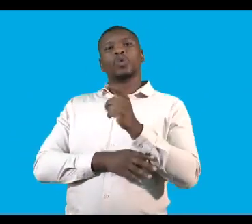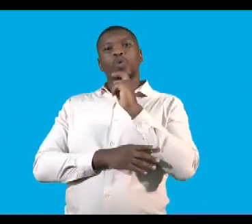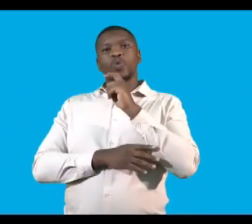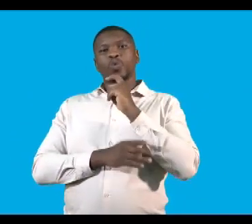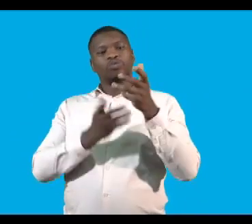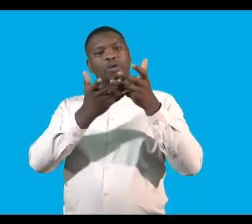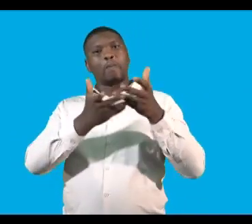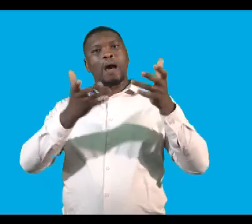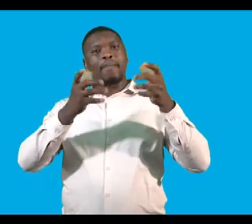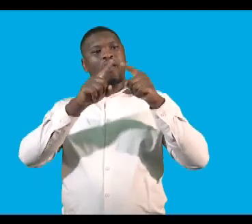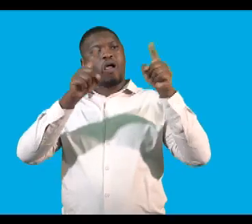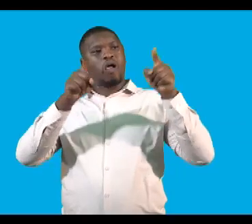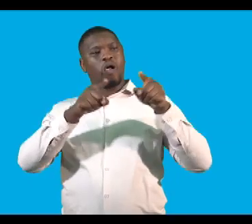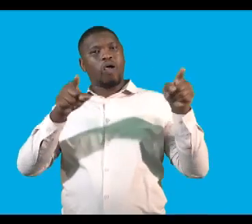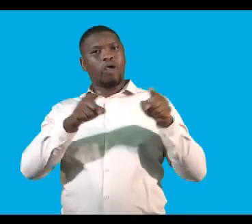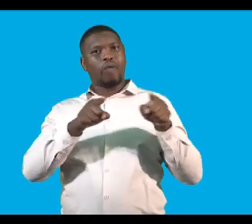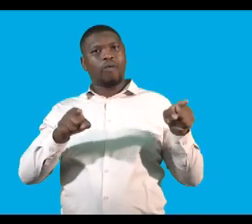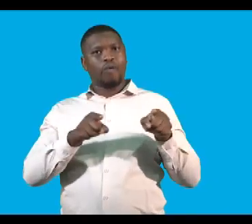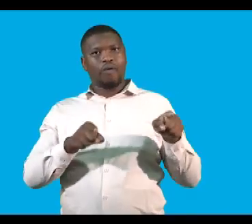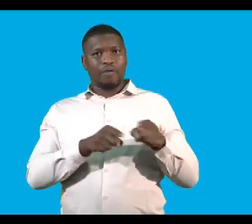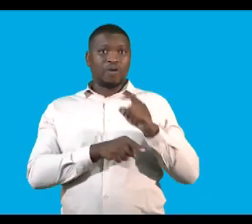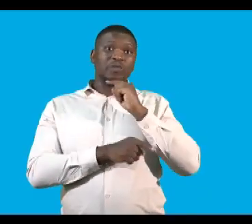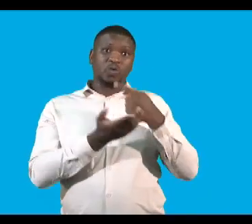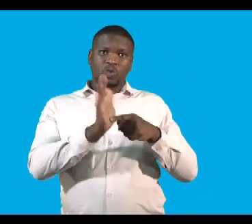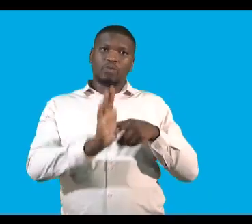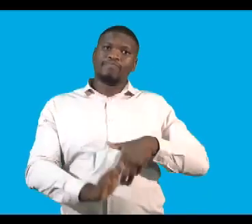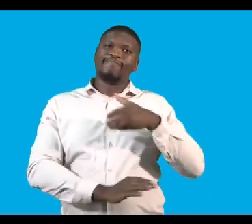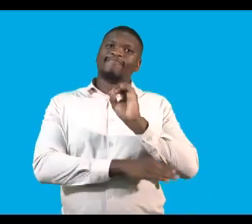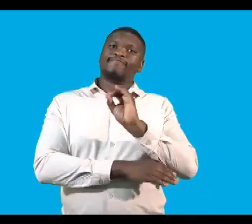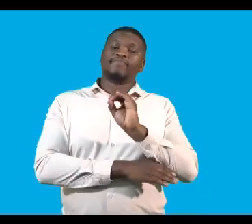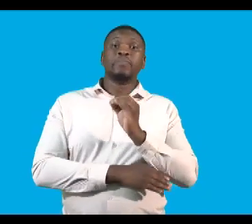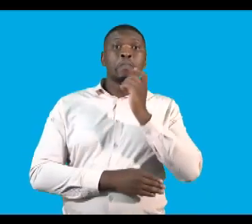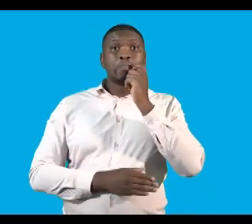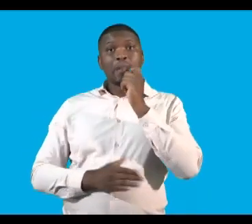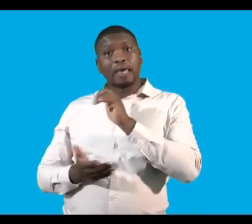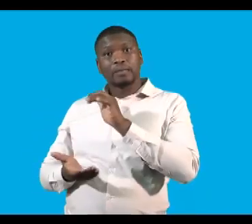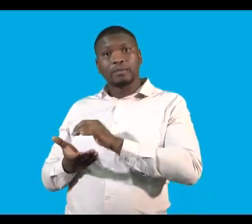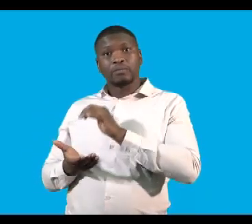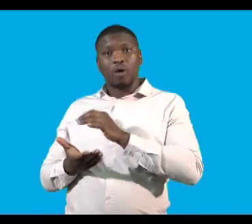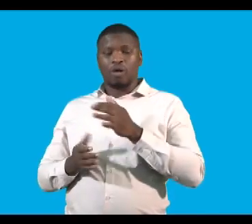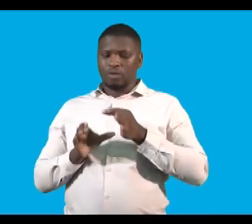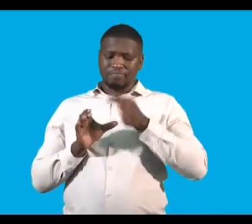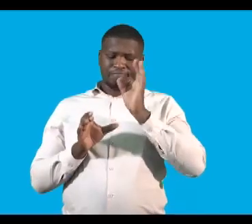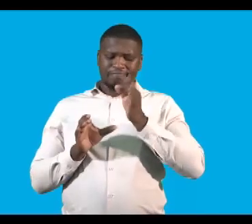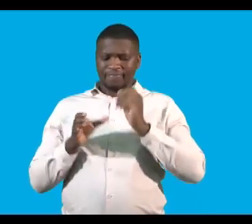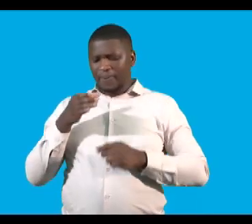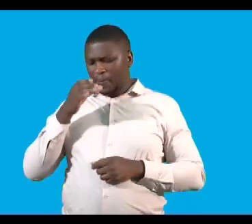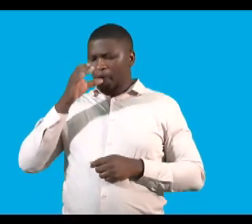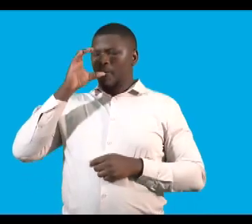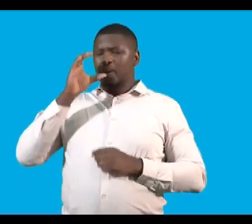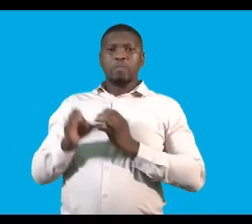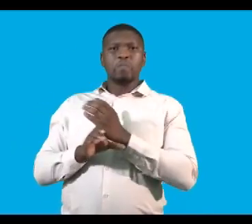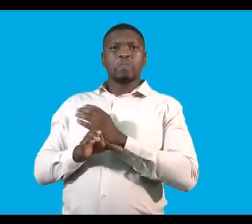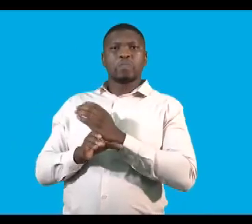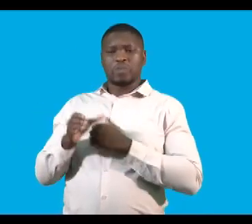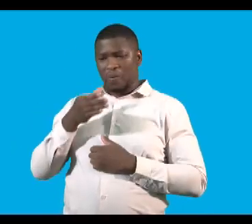smaller man nonchalantly or dispassionately drinks his coffee and further insults his employee. And of course, there is